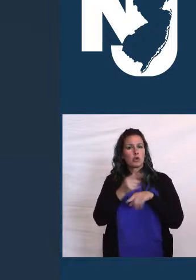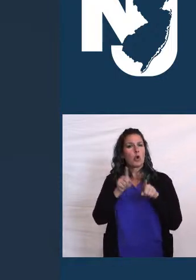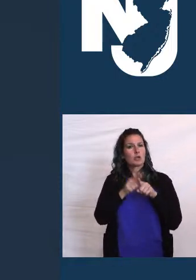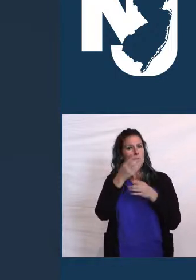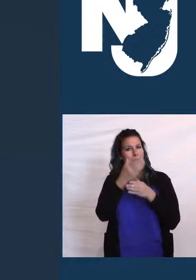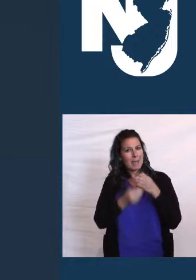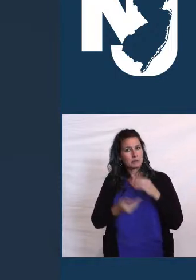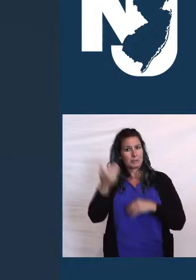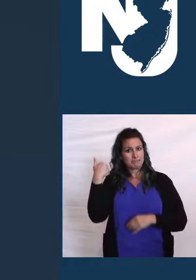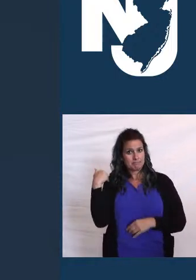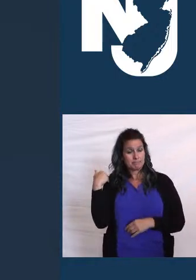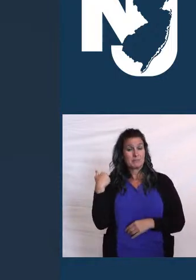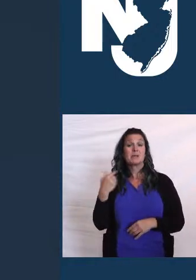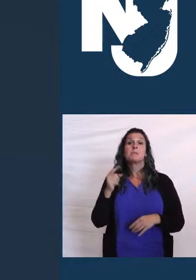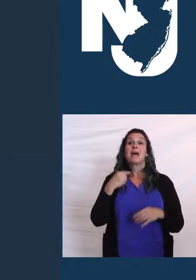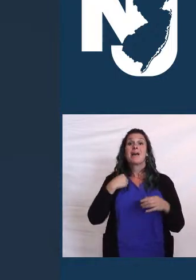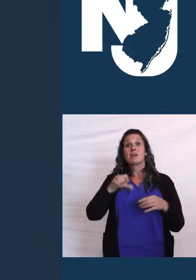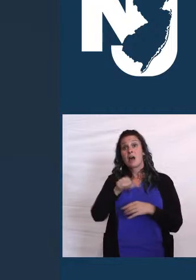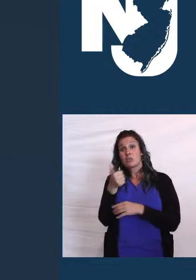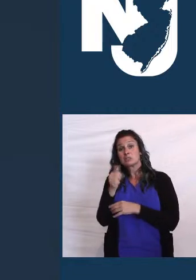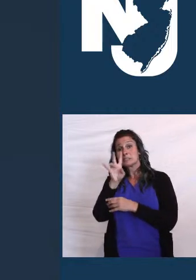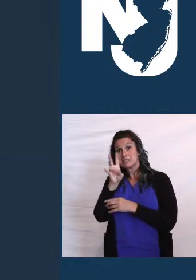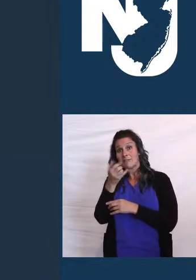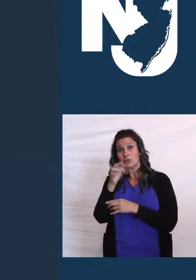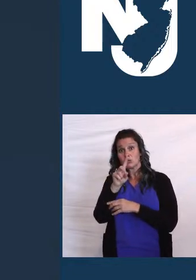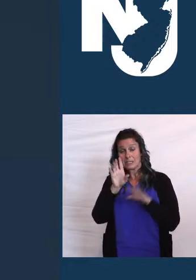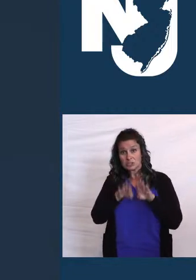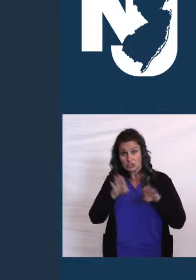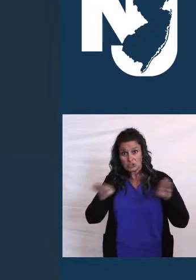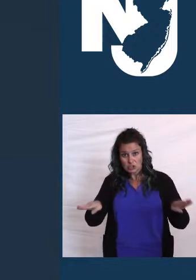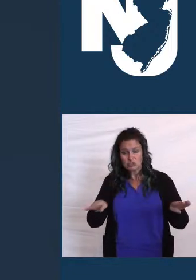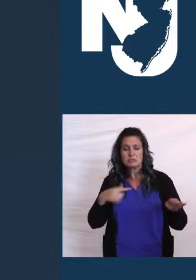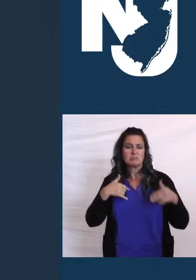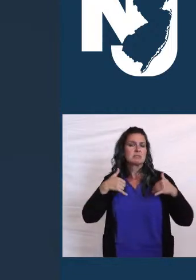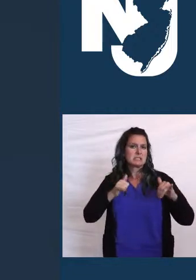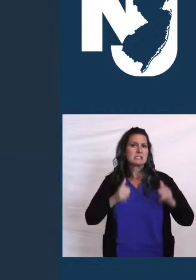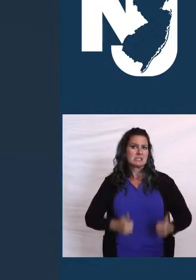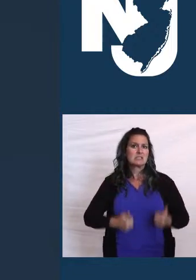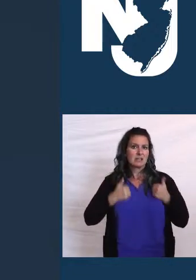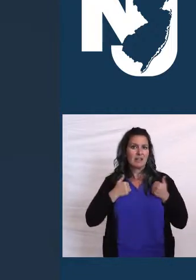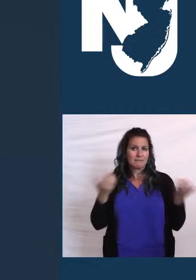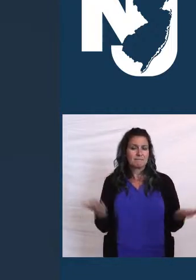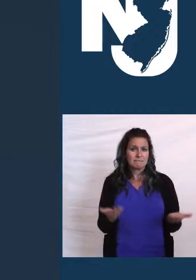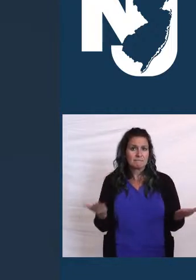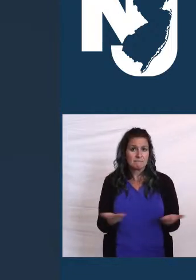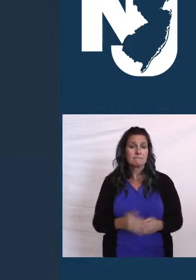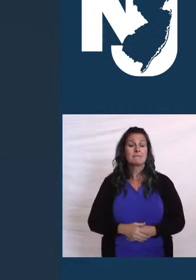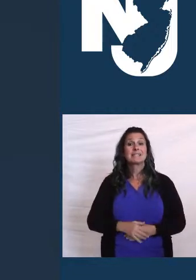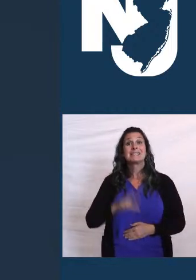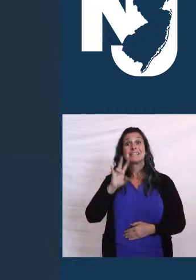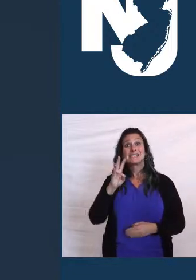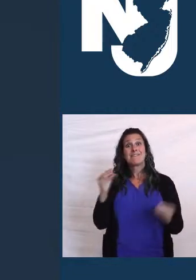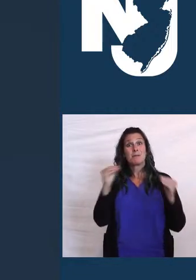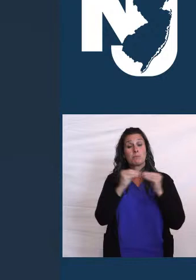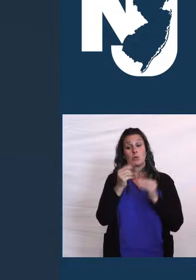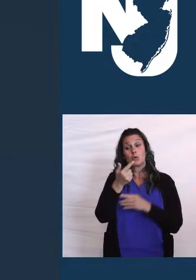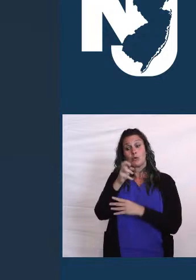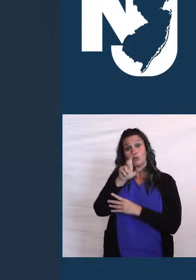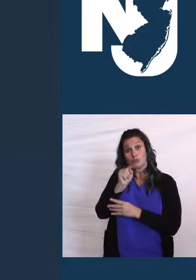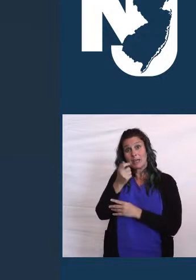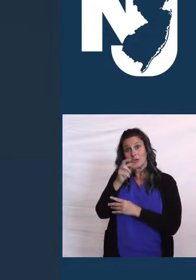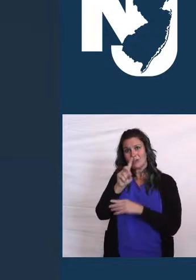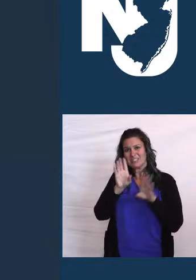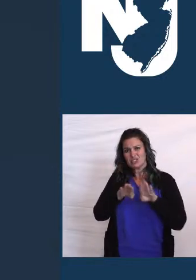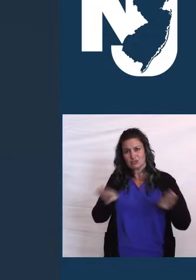his 7 other grandchildren, Brian, Kyle, Andrew, Stephanie, Taylor, Jimmy, and Victoria, and 7 great-grandchildren